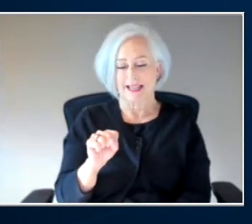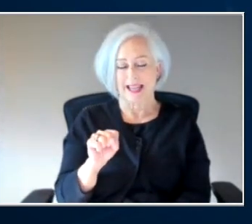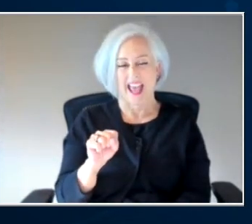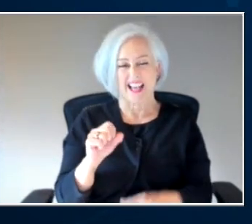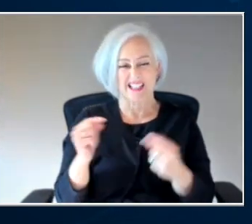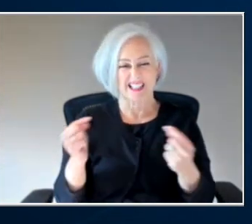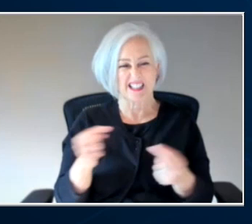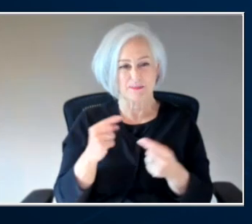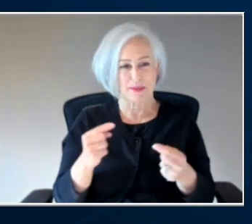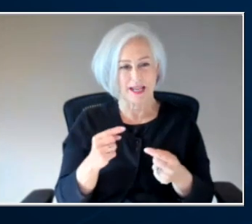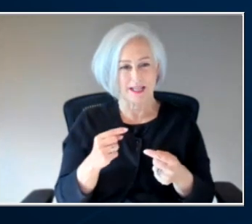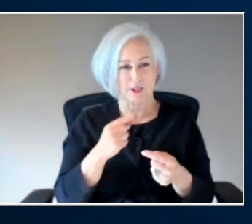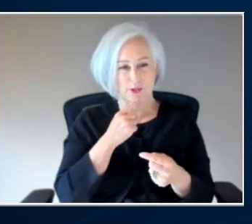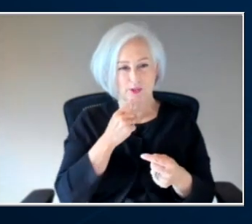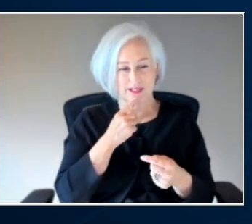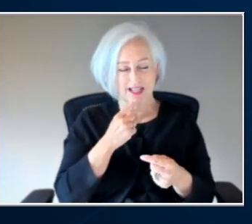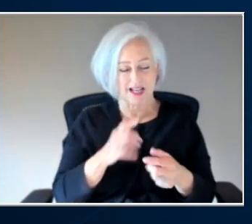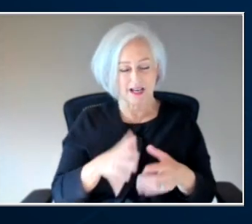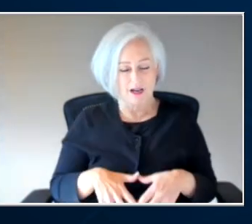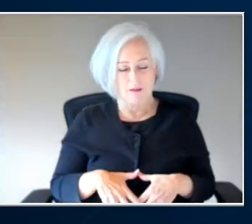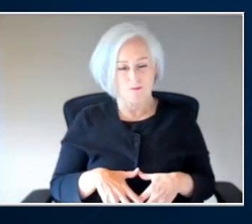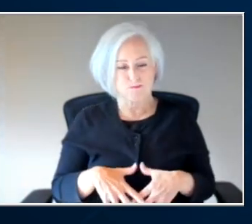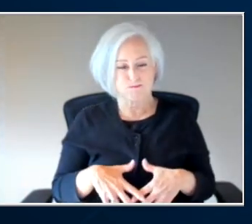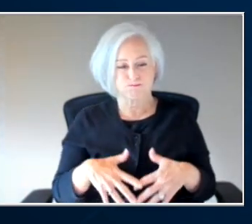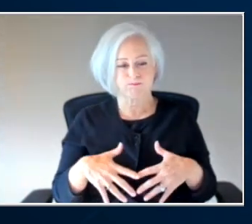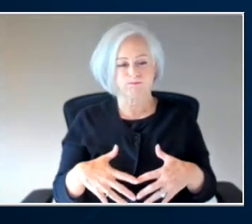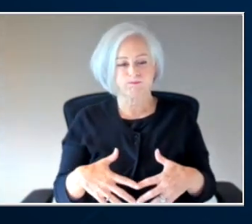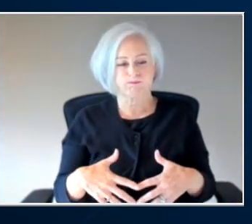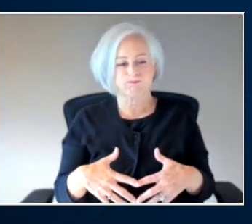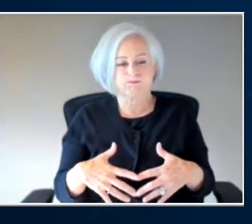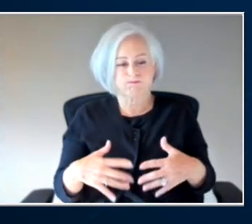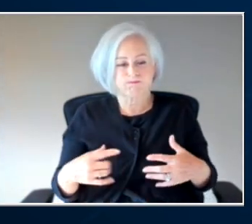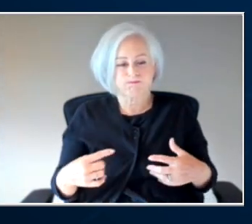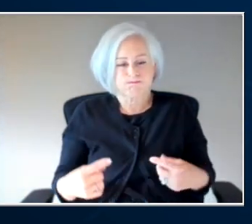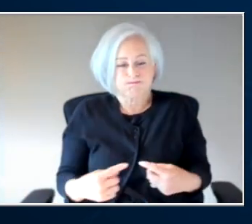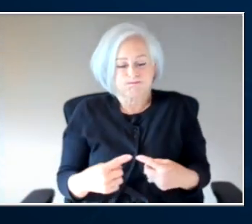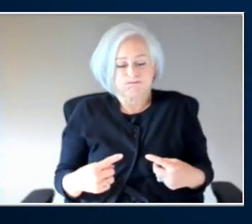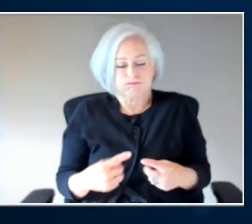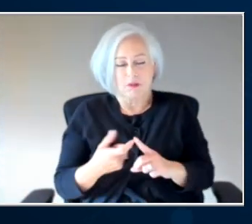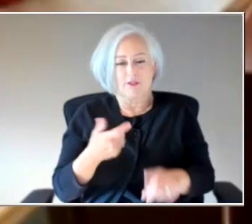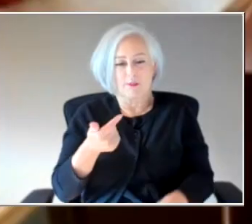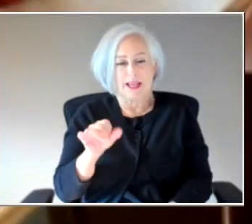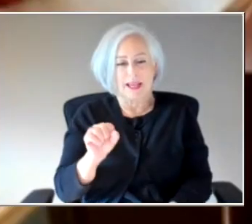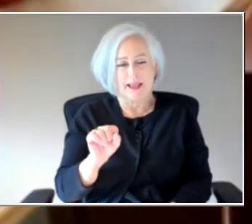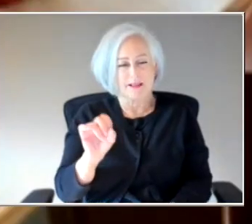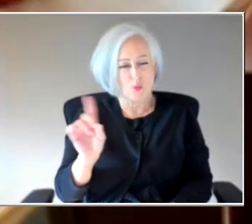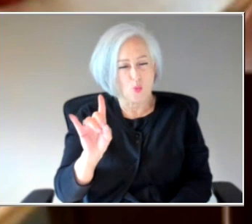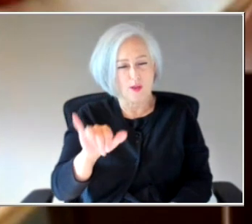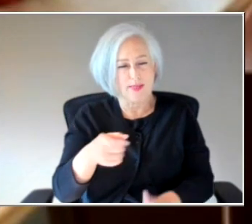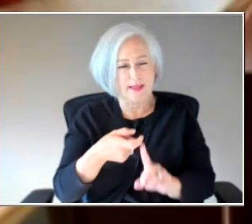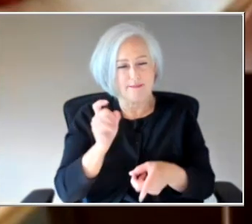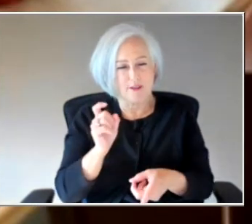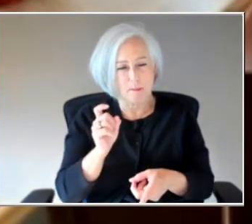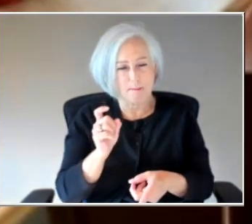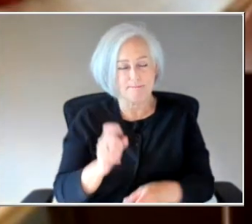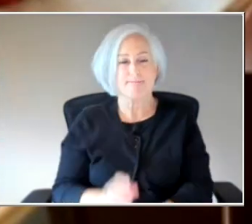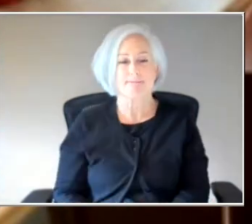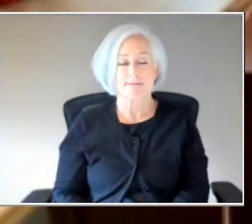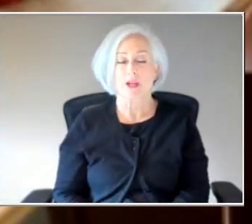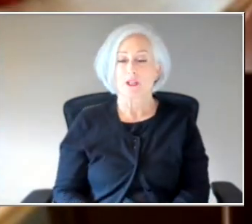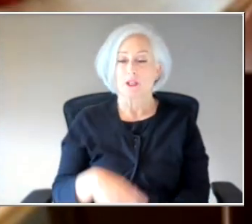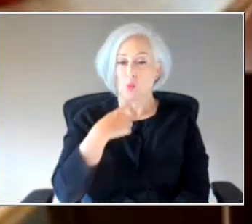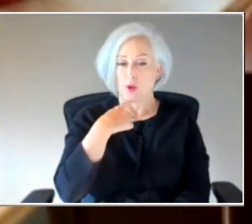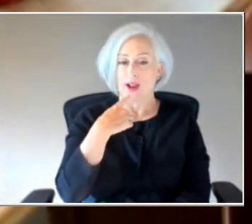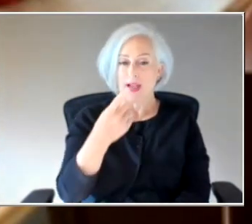really immense gas pain that you were feeling. Where did that come from? As soon as I mentioned it to